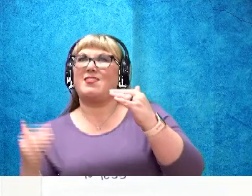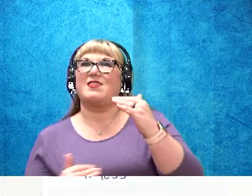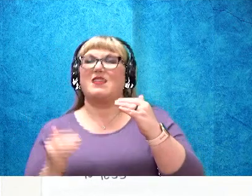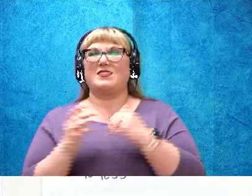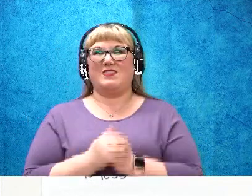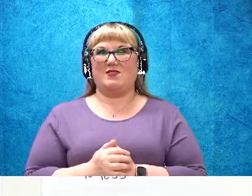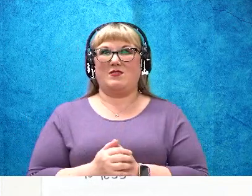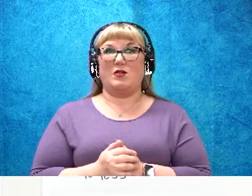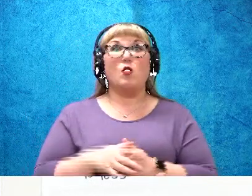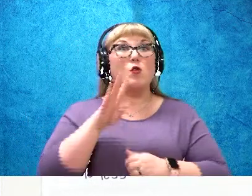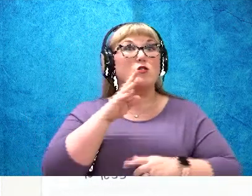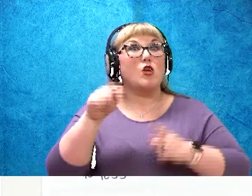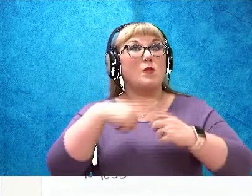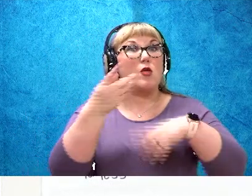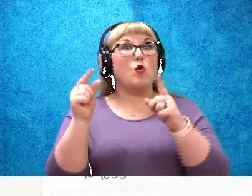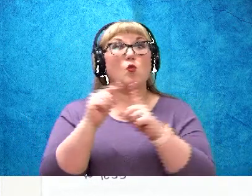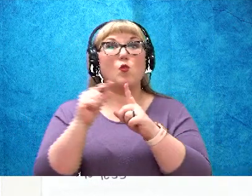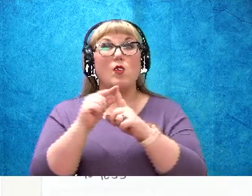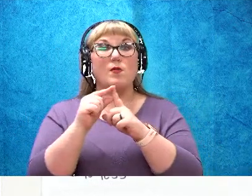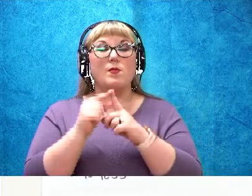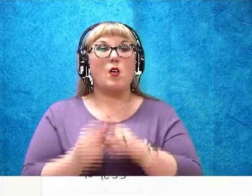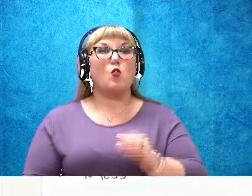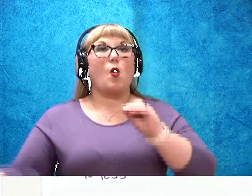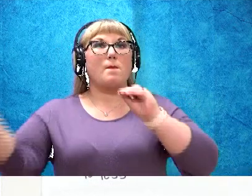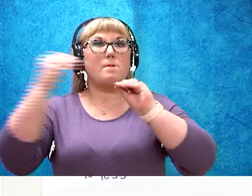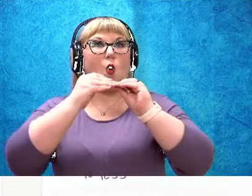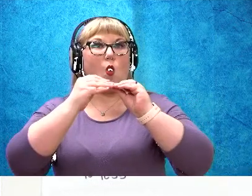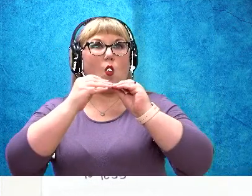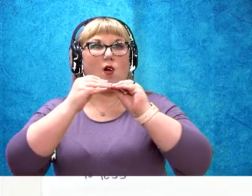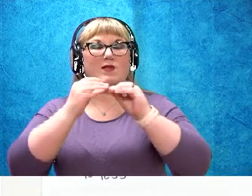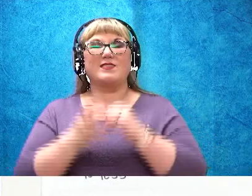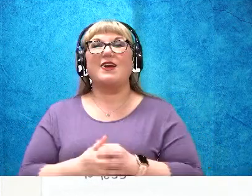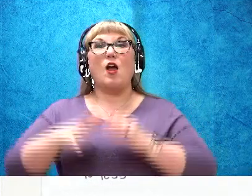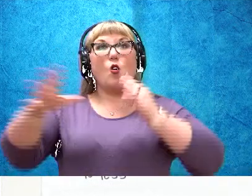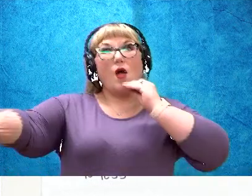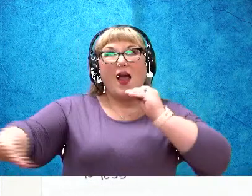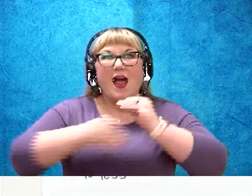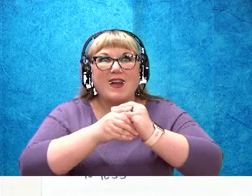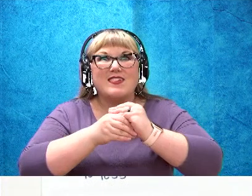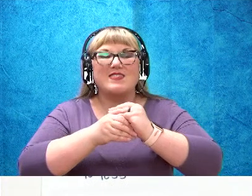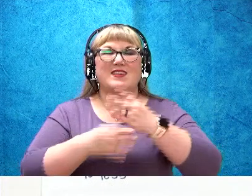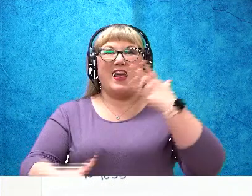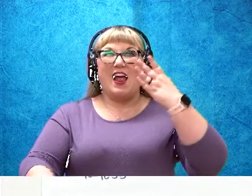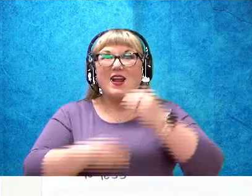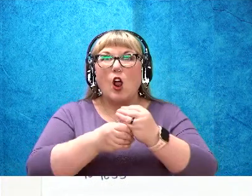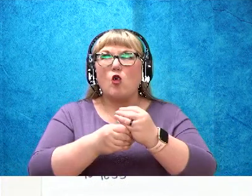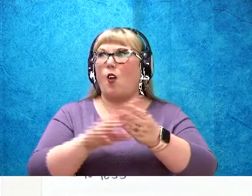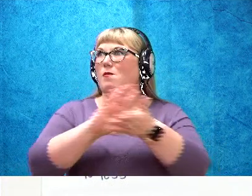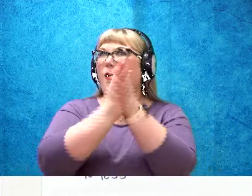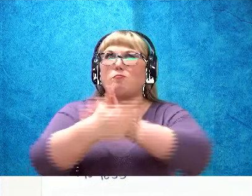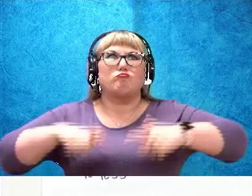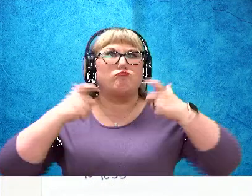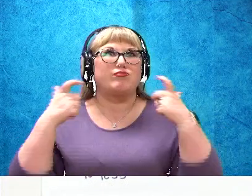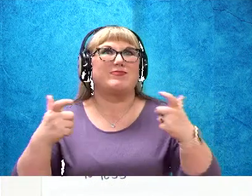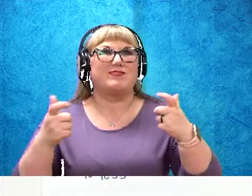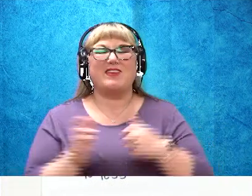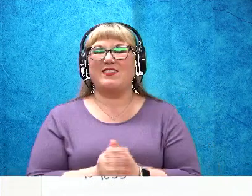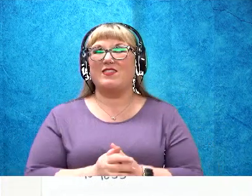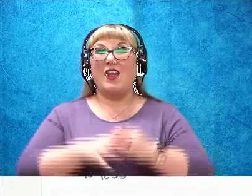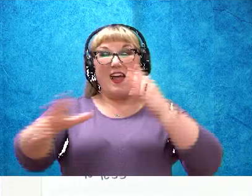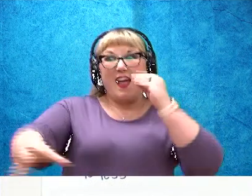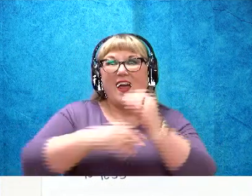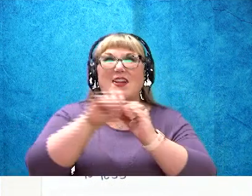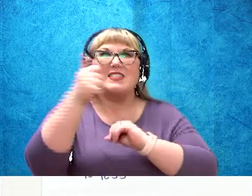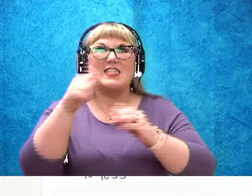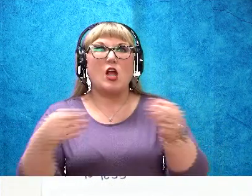So when we talk about the word more, we're adding. We're going to get bigger. So I'm adding 10